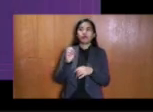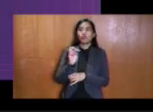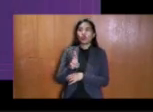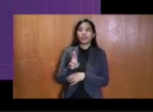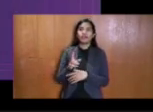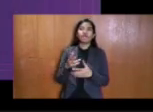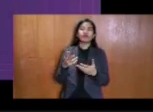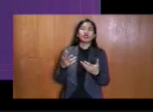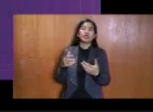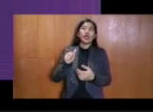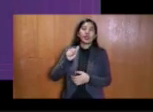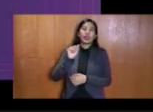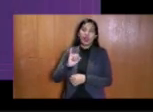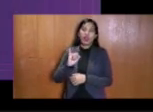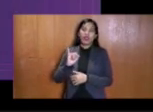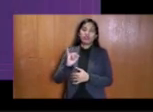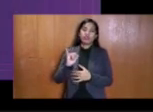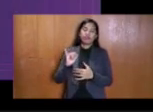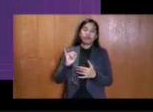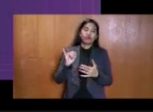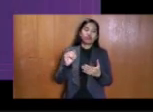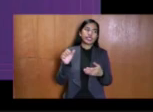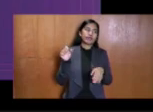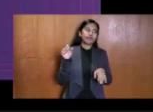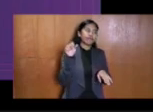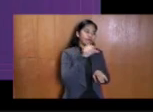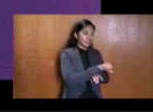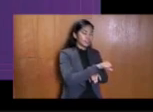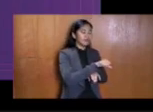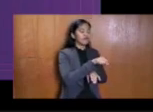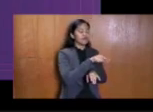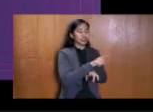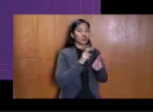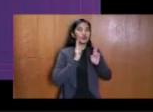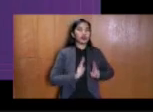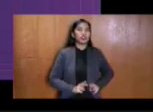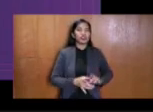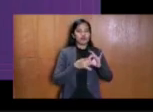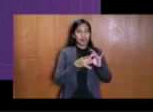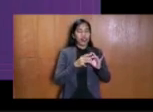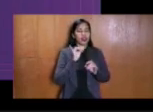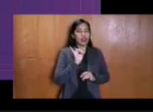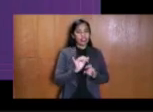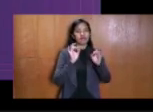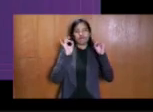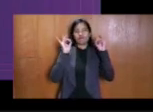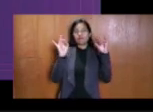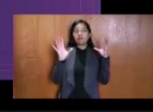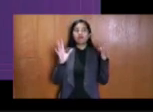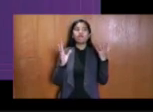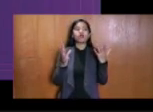human relationships, and that can be a pathos in society. So